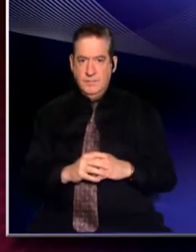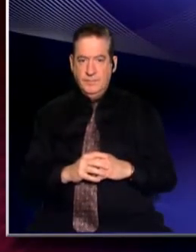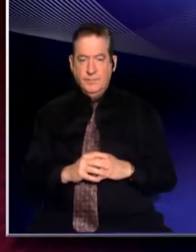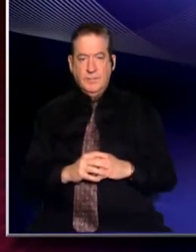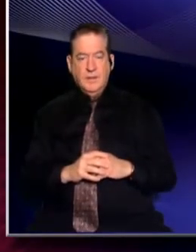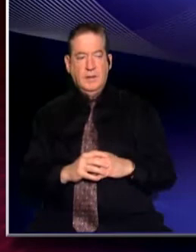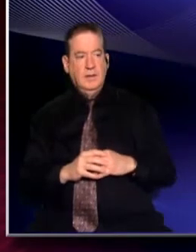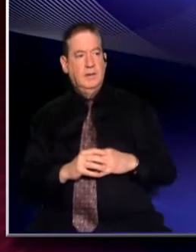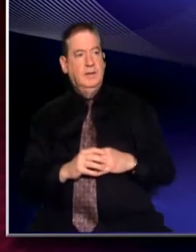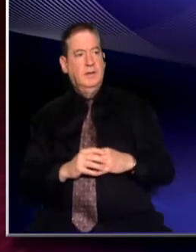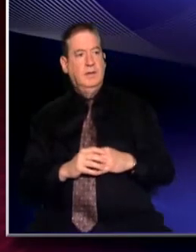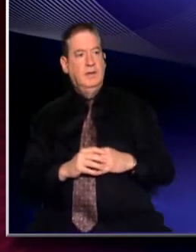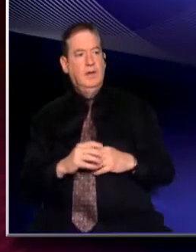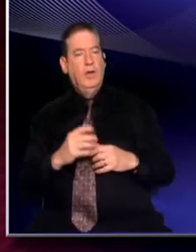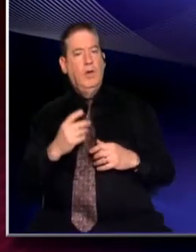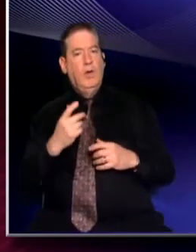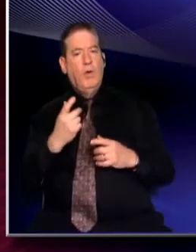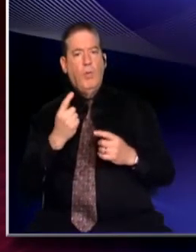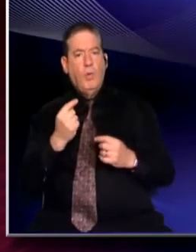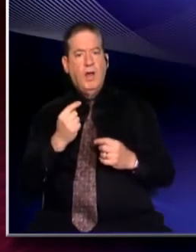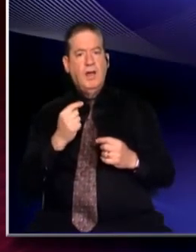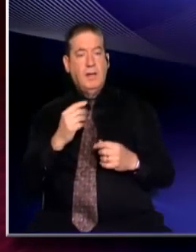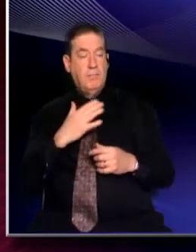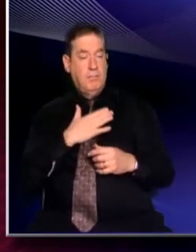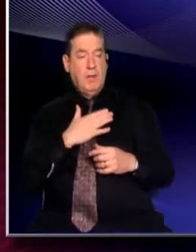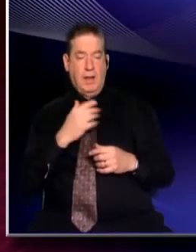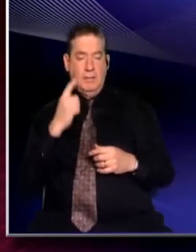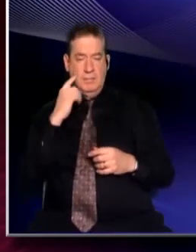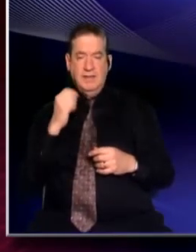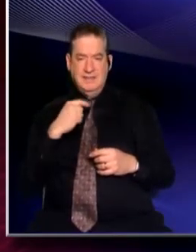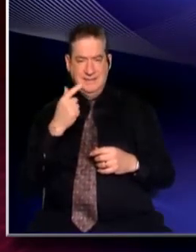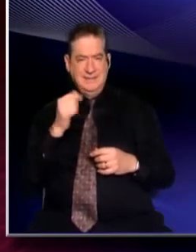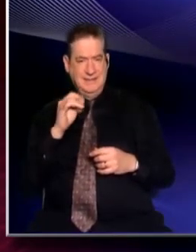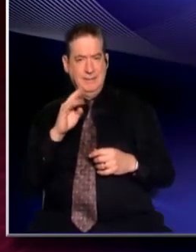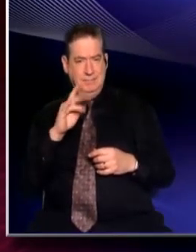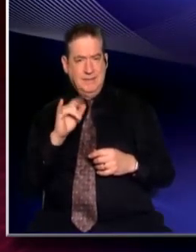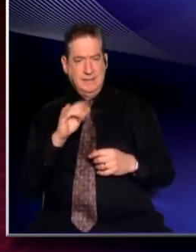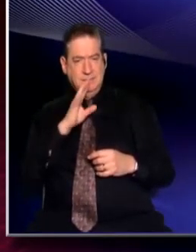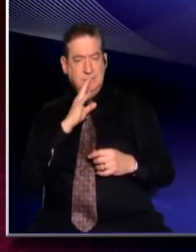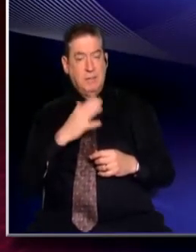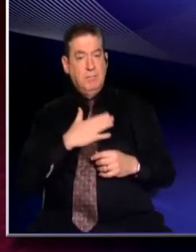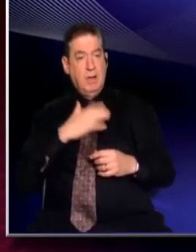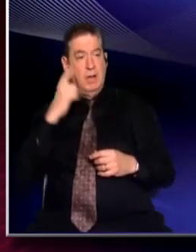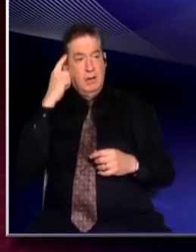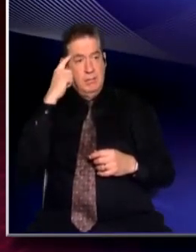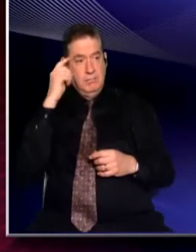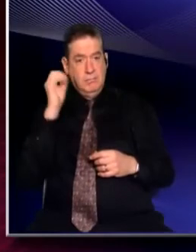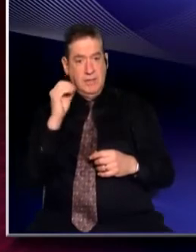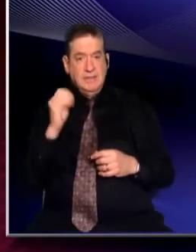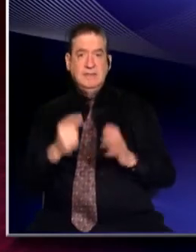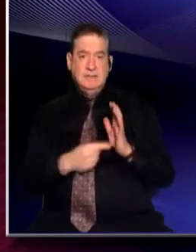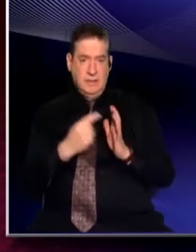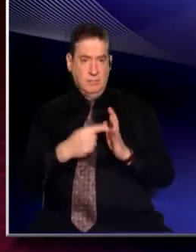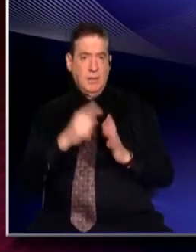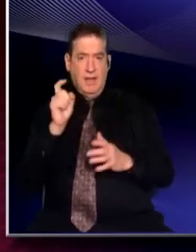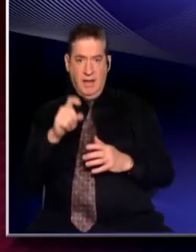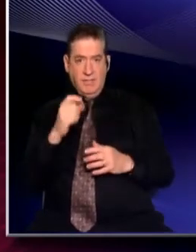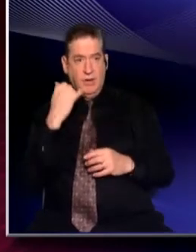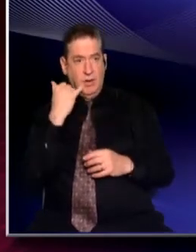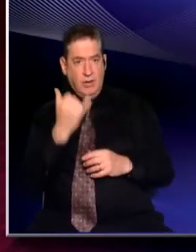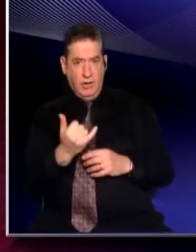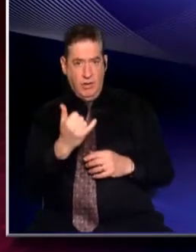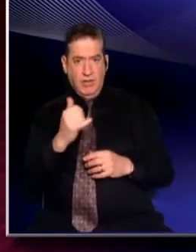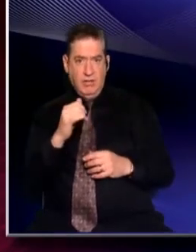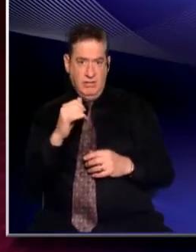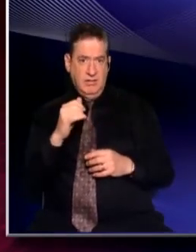Well, for what it's worth, board, my opinion, this is Gibney speaking, my opinion is, I mean, sometimes we have to call in telephonically, I